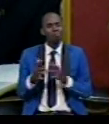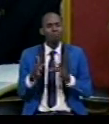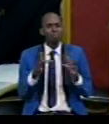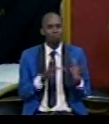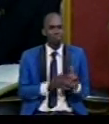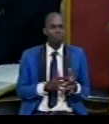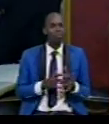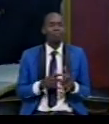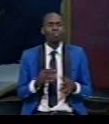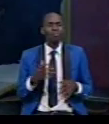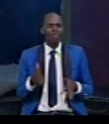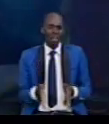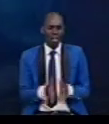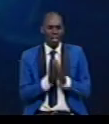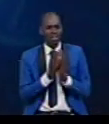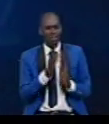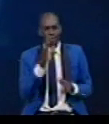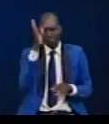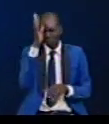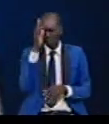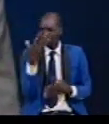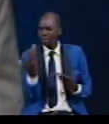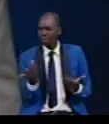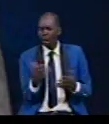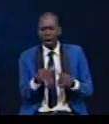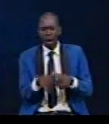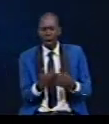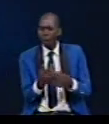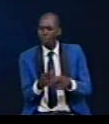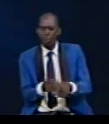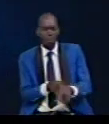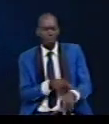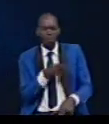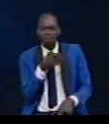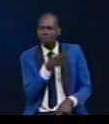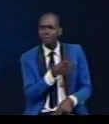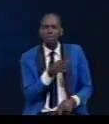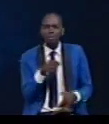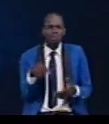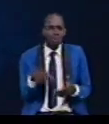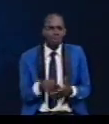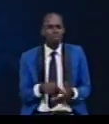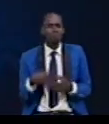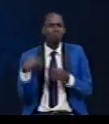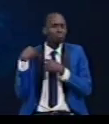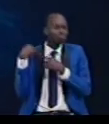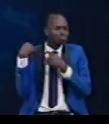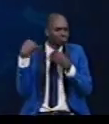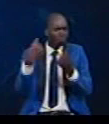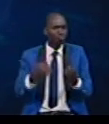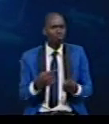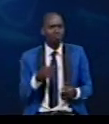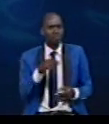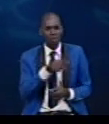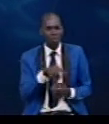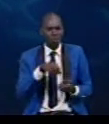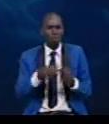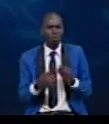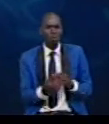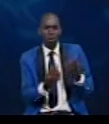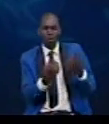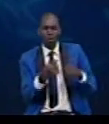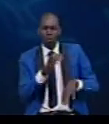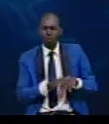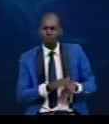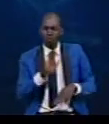asked his father, how long is it ago since this came unto